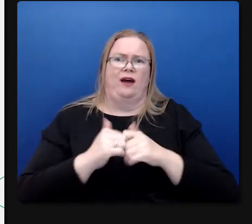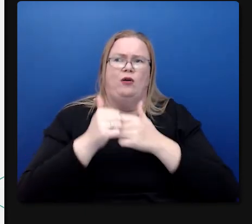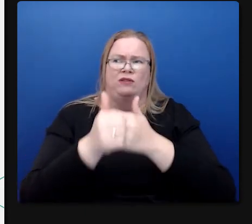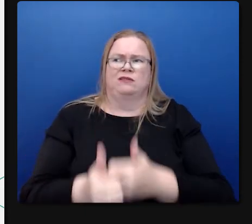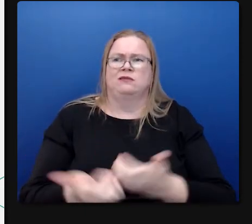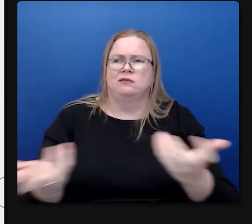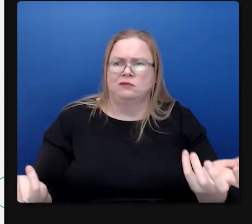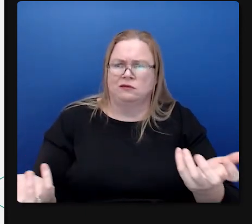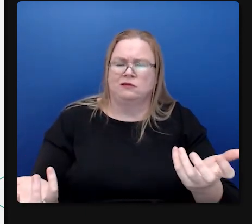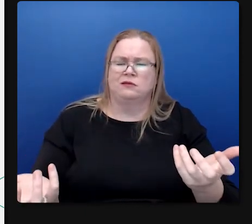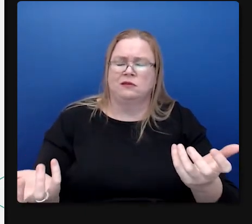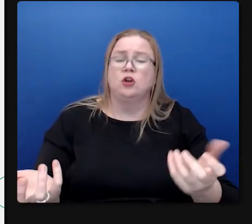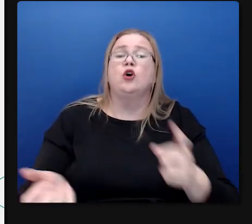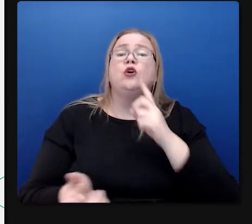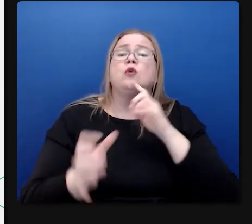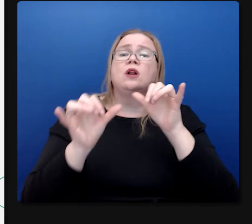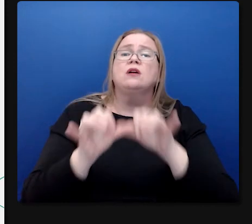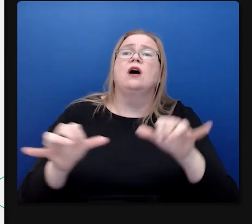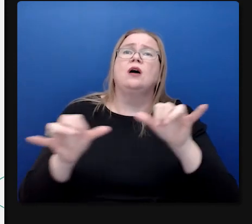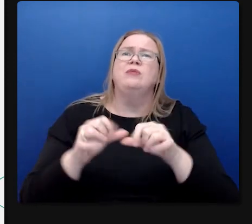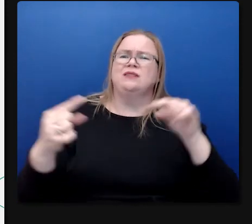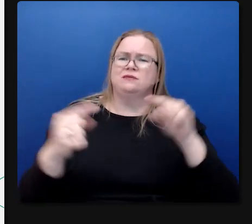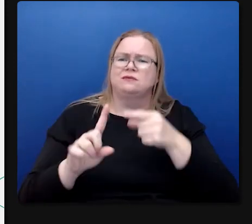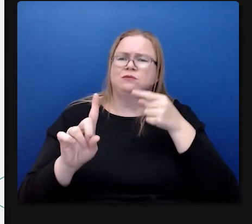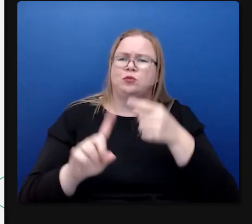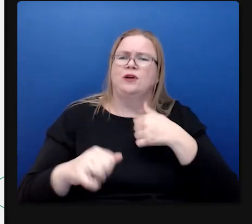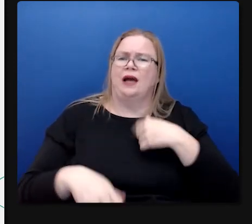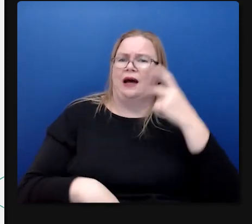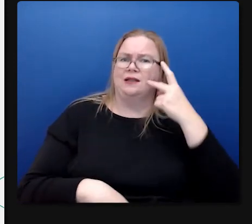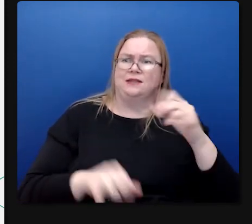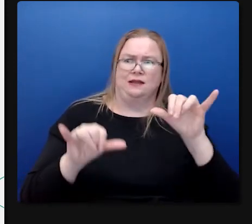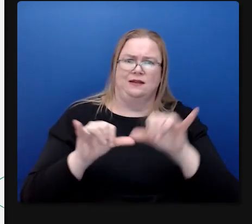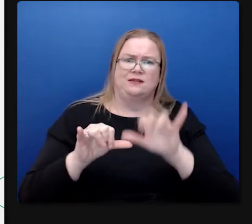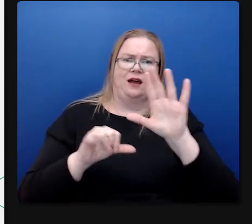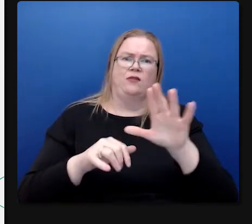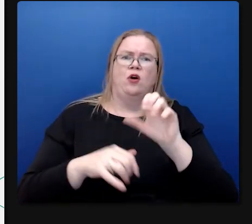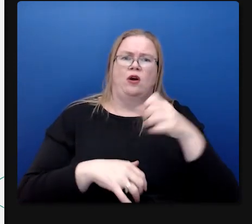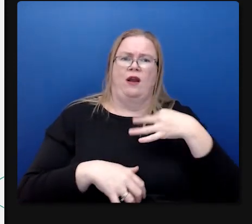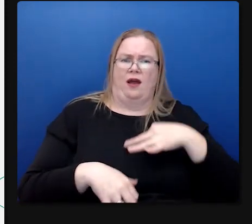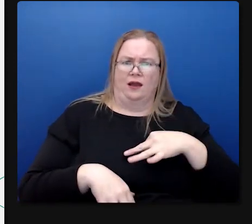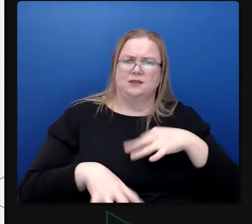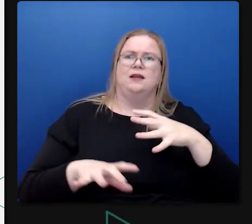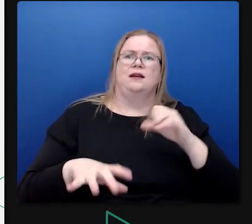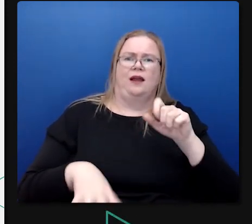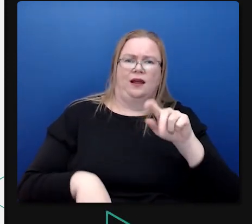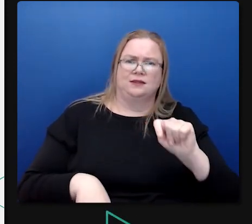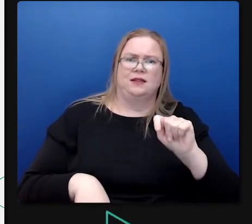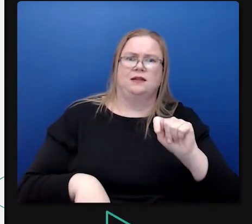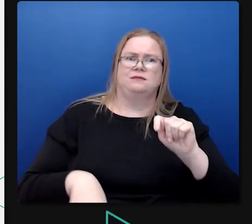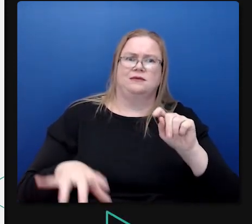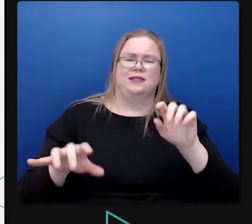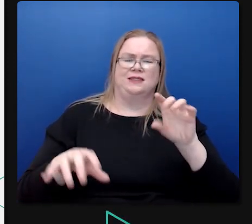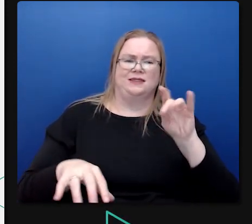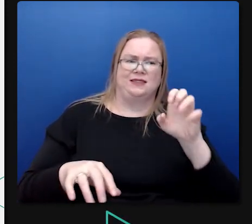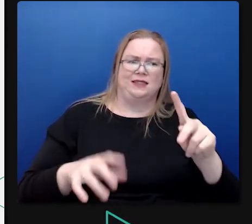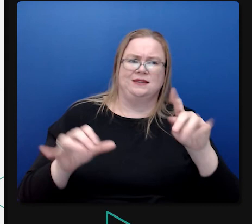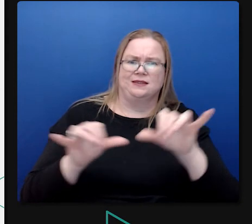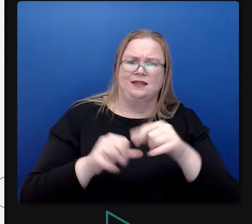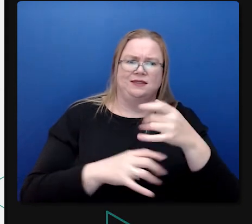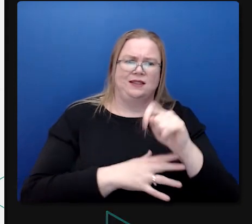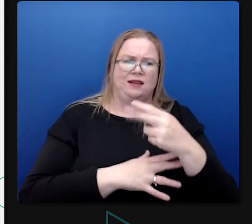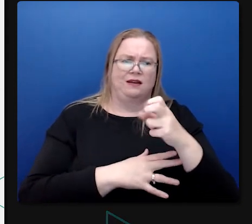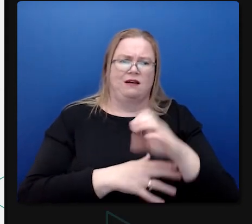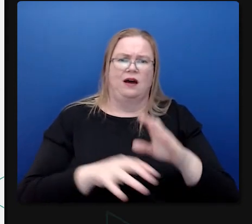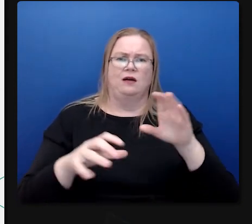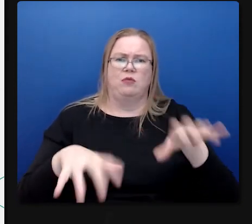over? I think a real common pain point I see is the size of your assets versus the disk size of GitHub